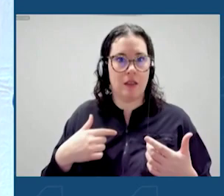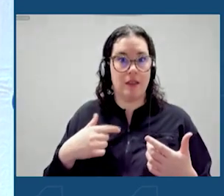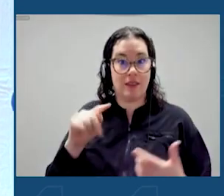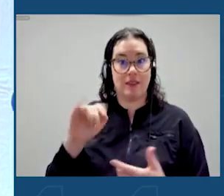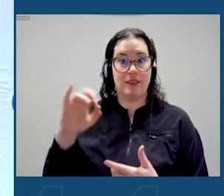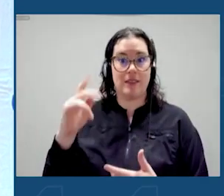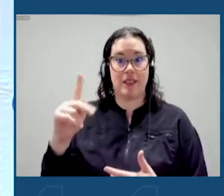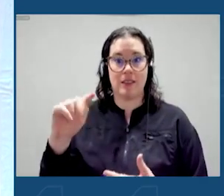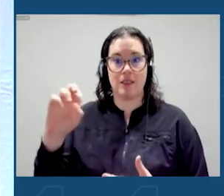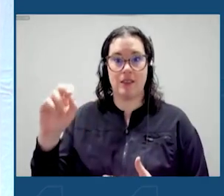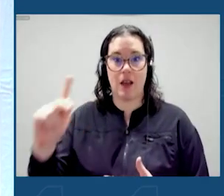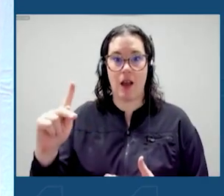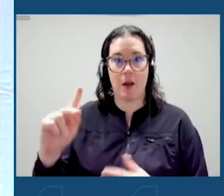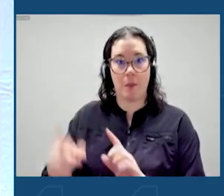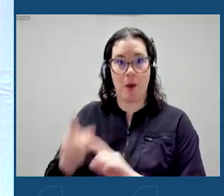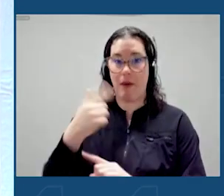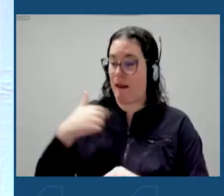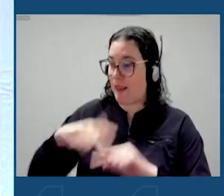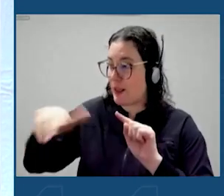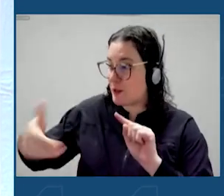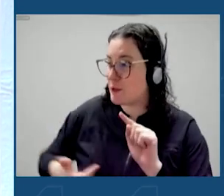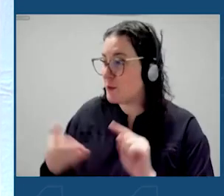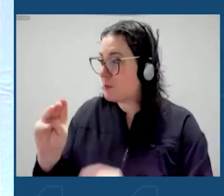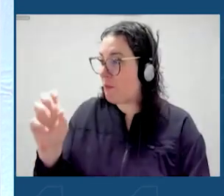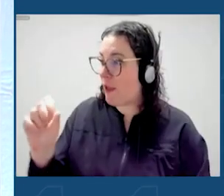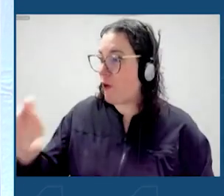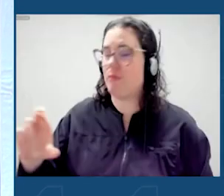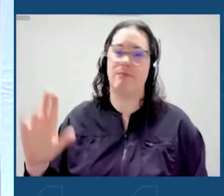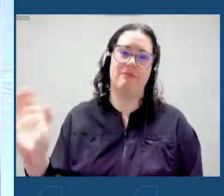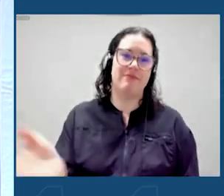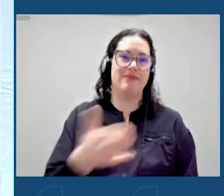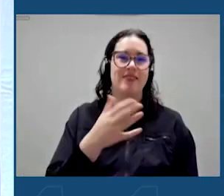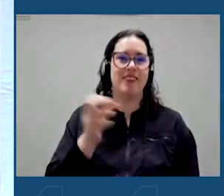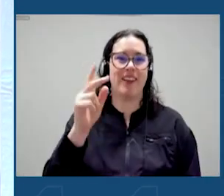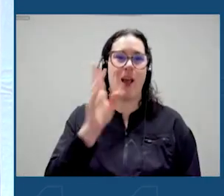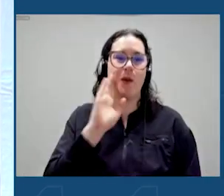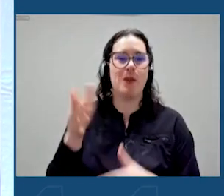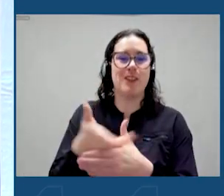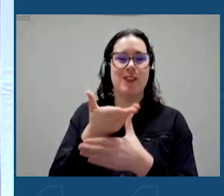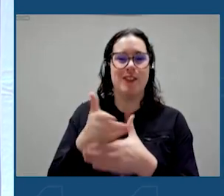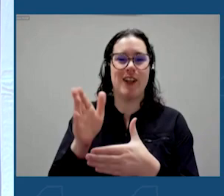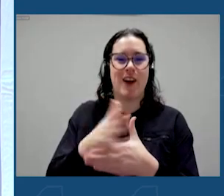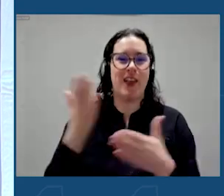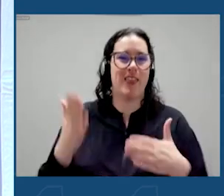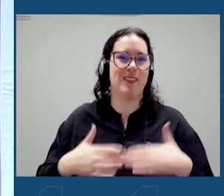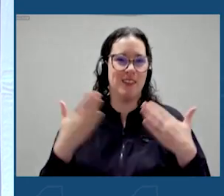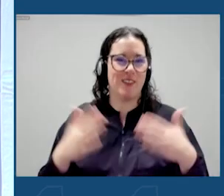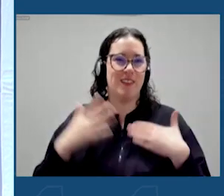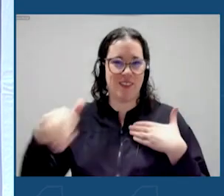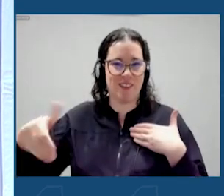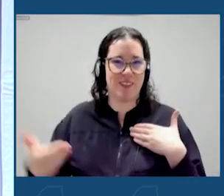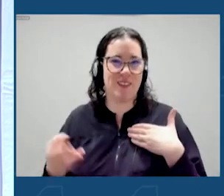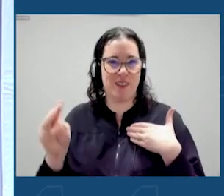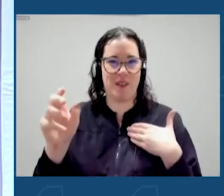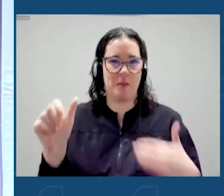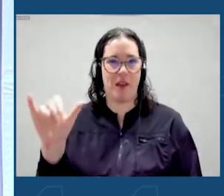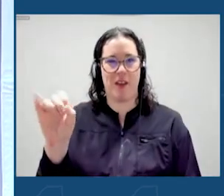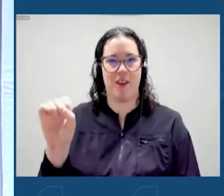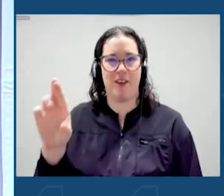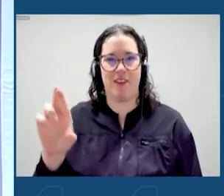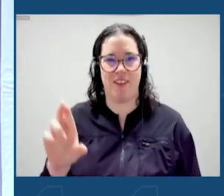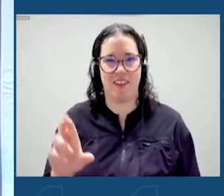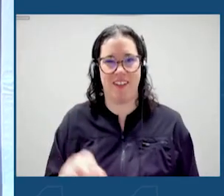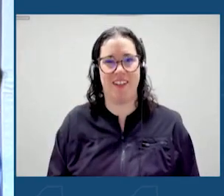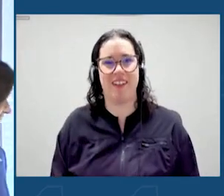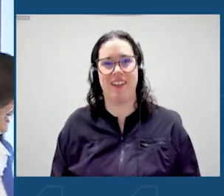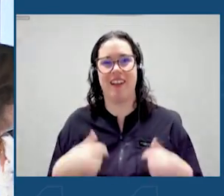get to introduce the mayor? All right, we'll share in the joy. We'll share in the joy of introducing the mayor. I say we